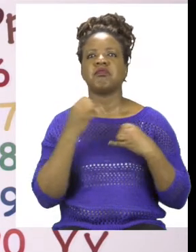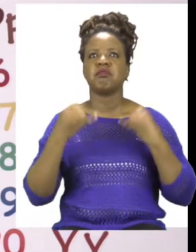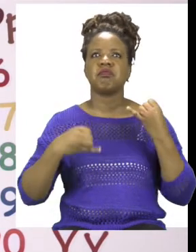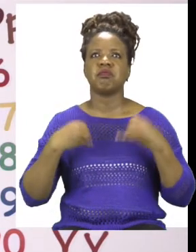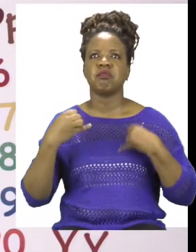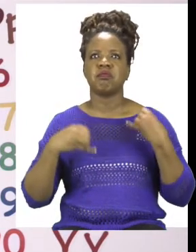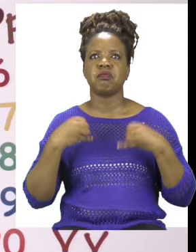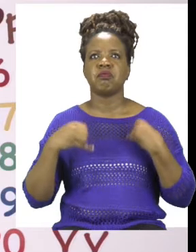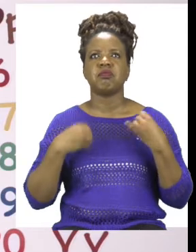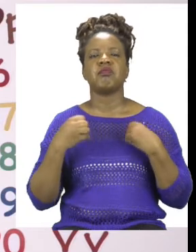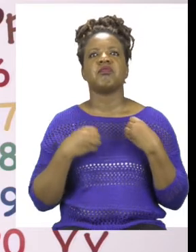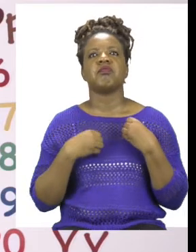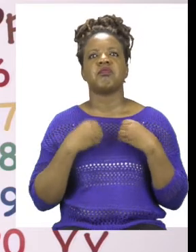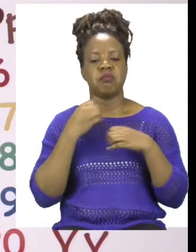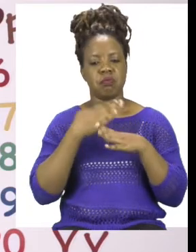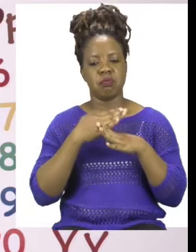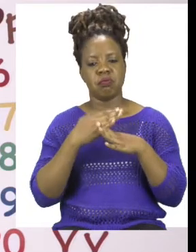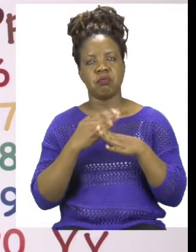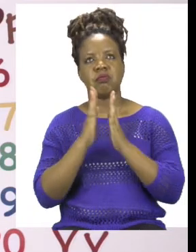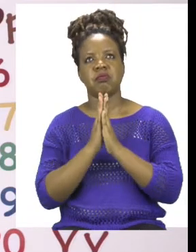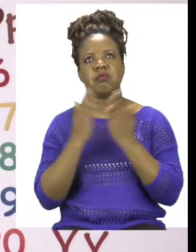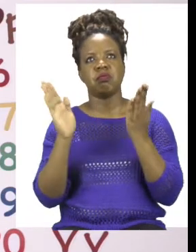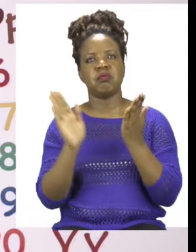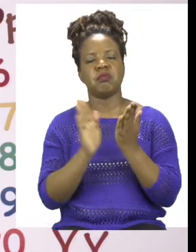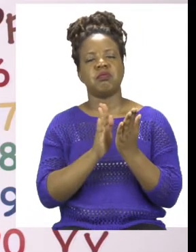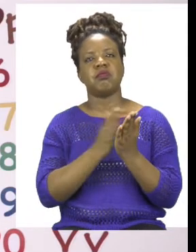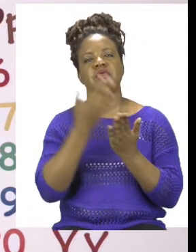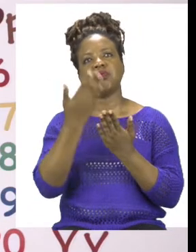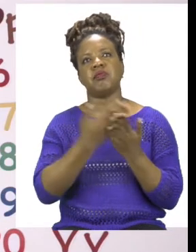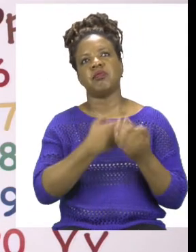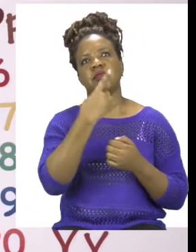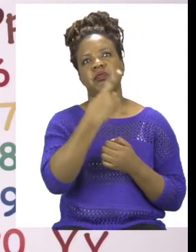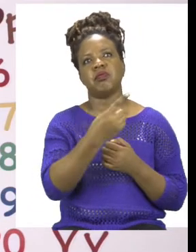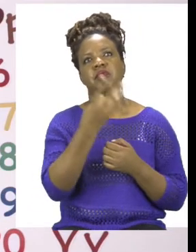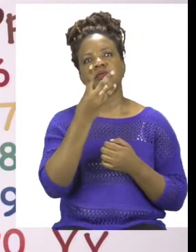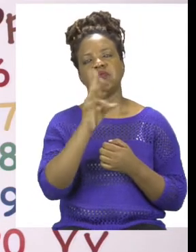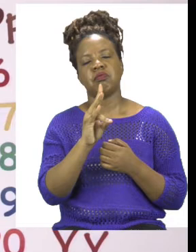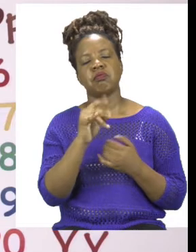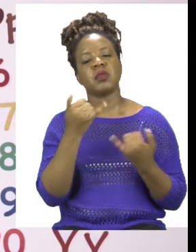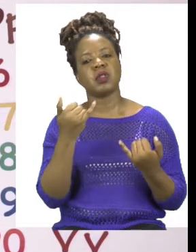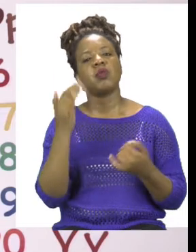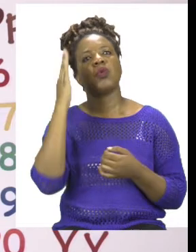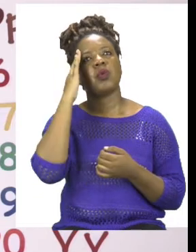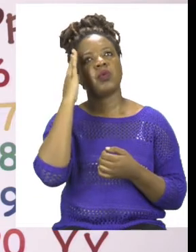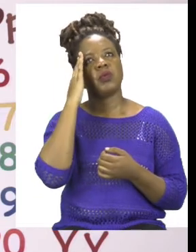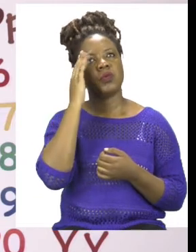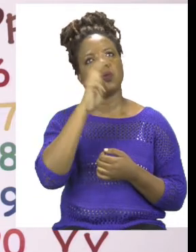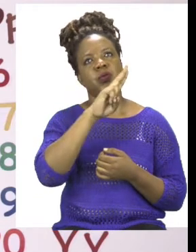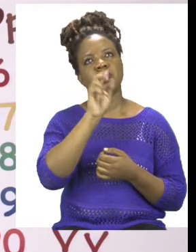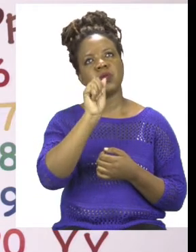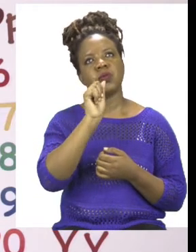see that Haley has the number 17 on her. So we know that Haley is happy to be with us in the